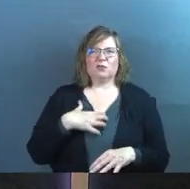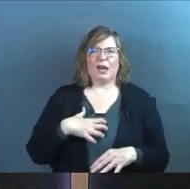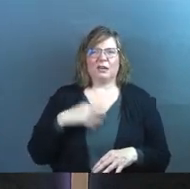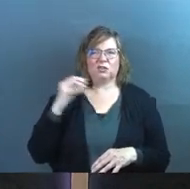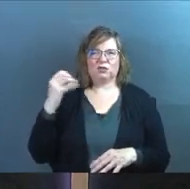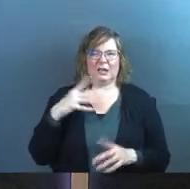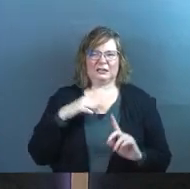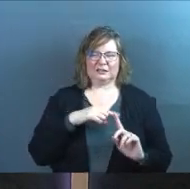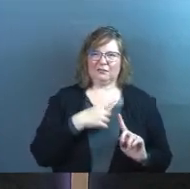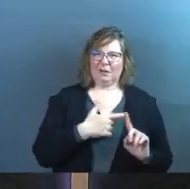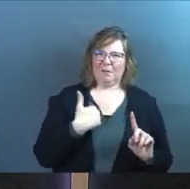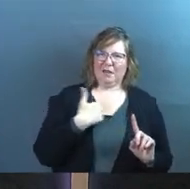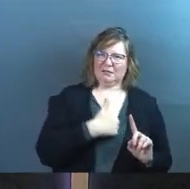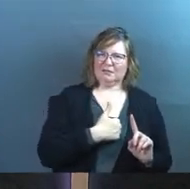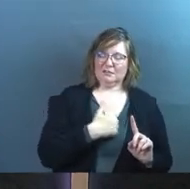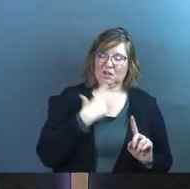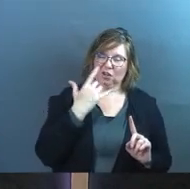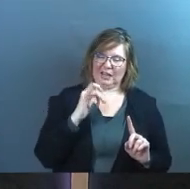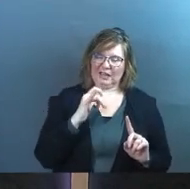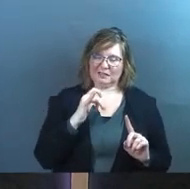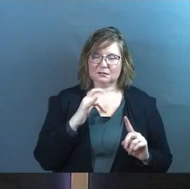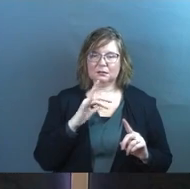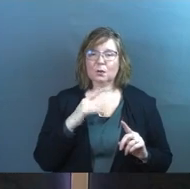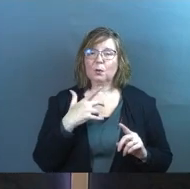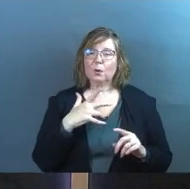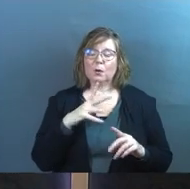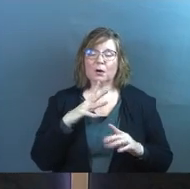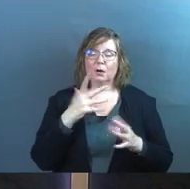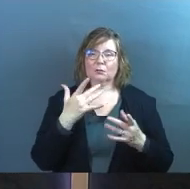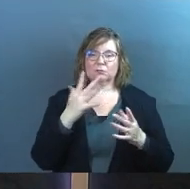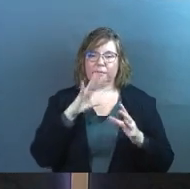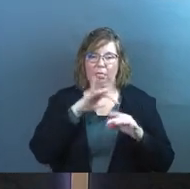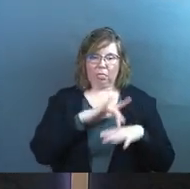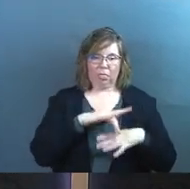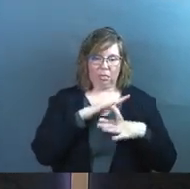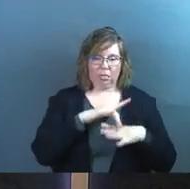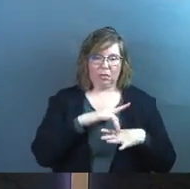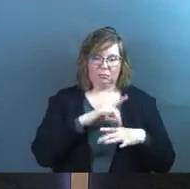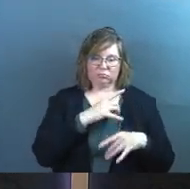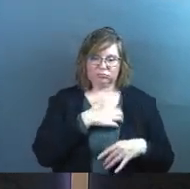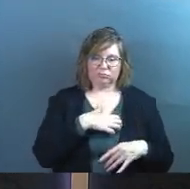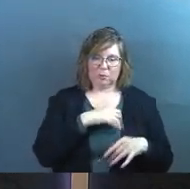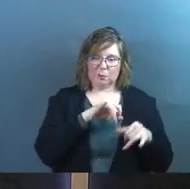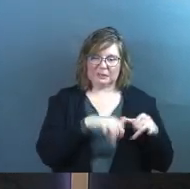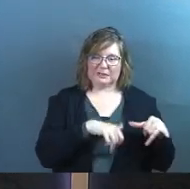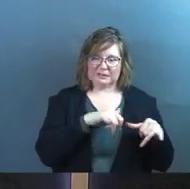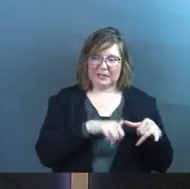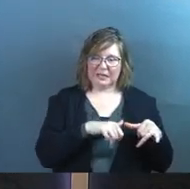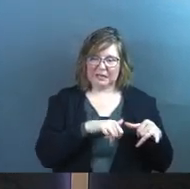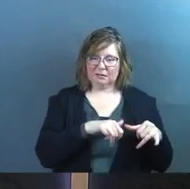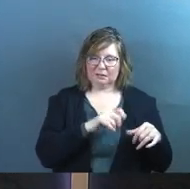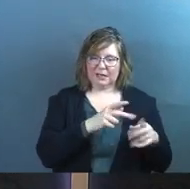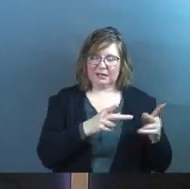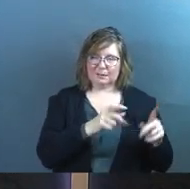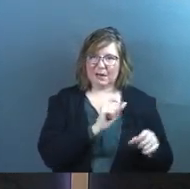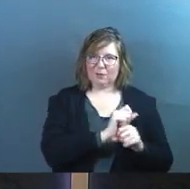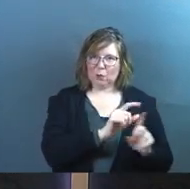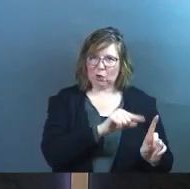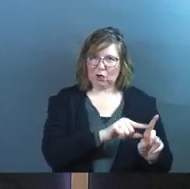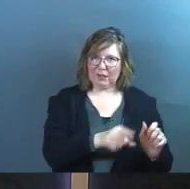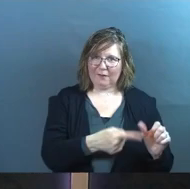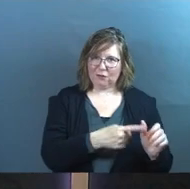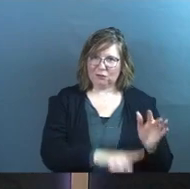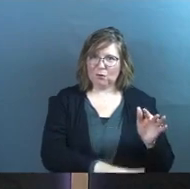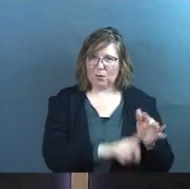grace. And it looks like this. When we're caught up in rotten grace, we're staying in the spot of the vineyard workers. And